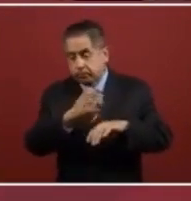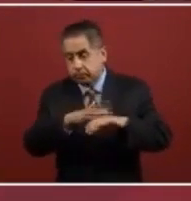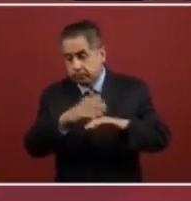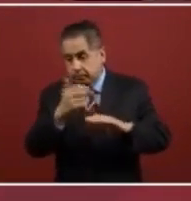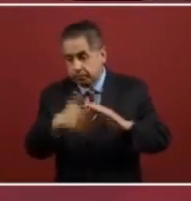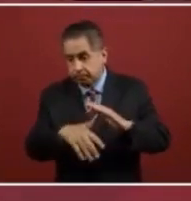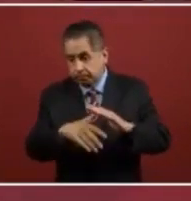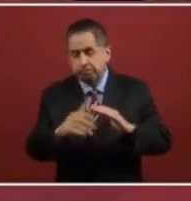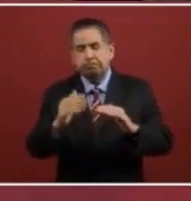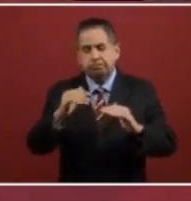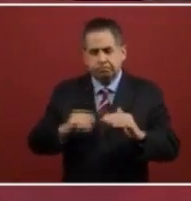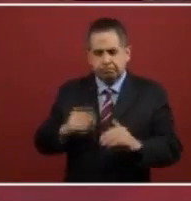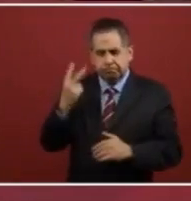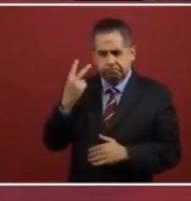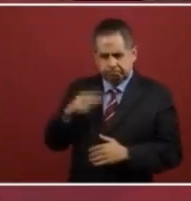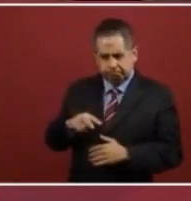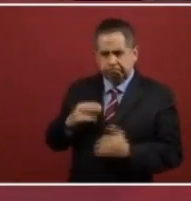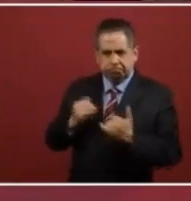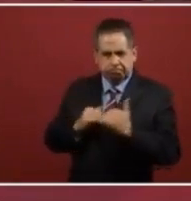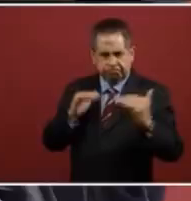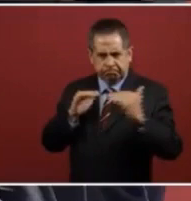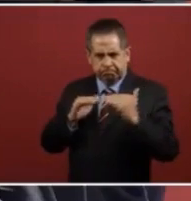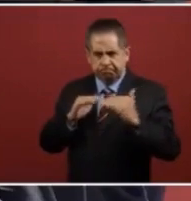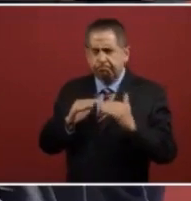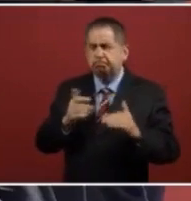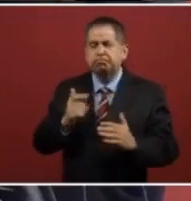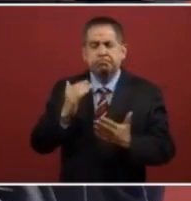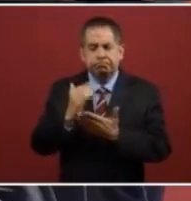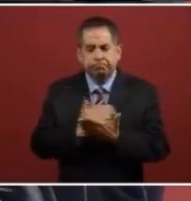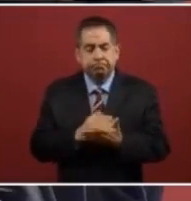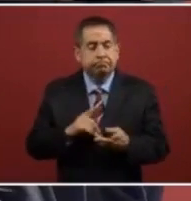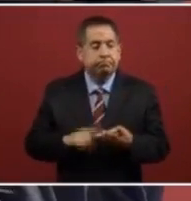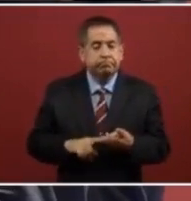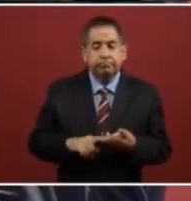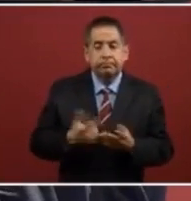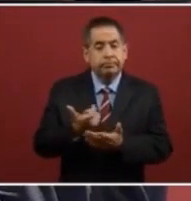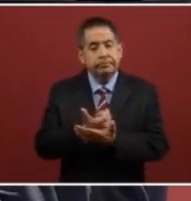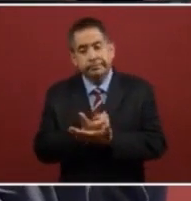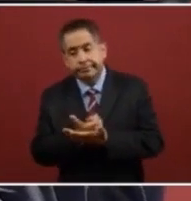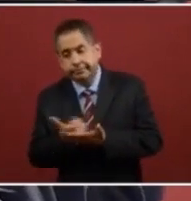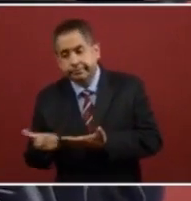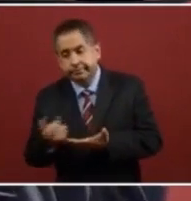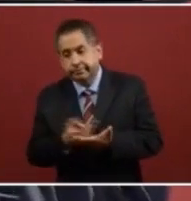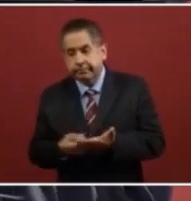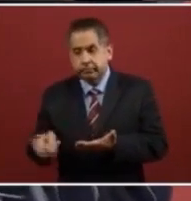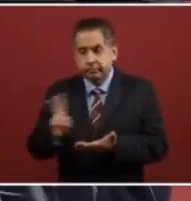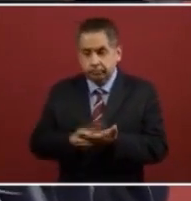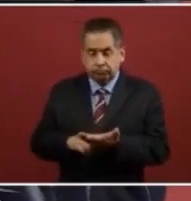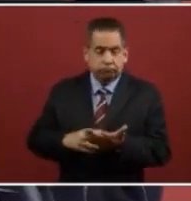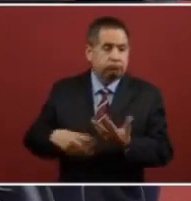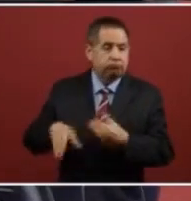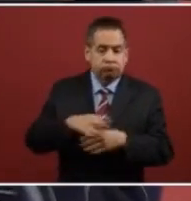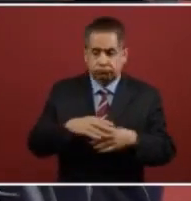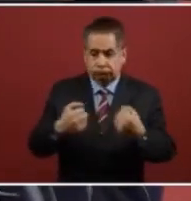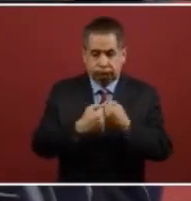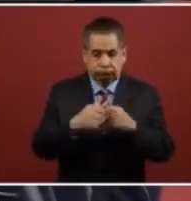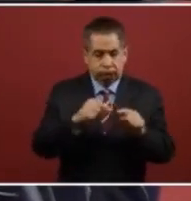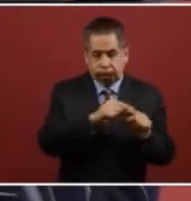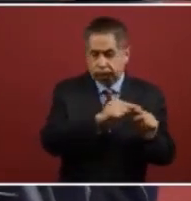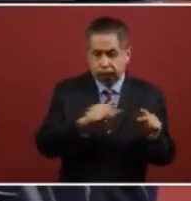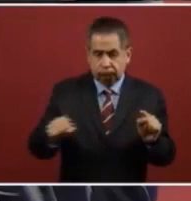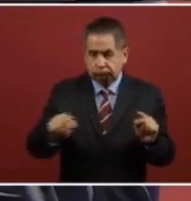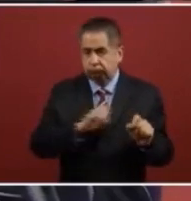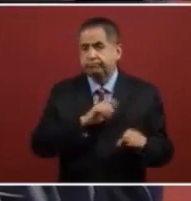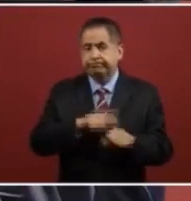tried to match the estadounidense, prices of y the aumentó el of the salario gas mínimo on al the other doble. side. Es un And then trato also they made